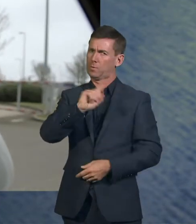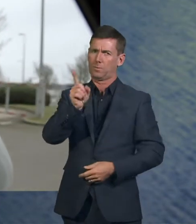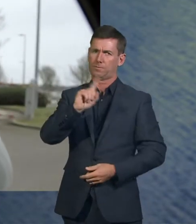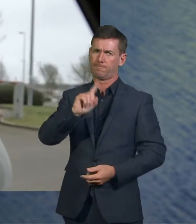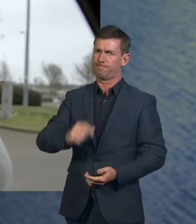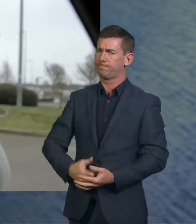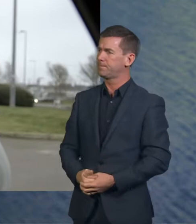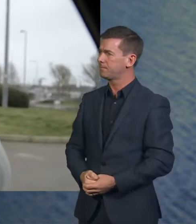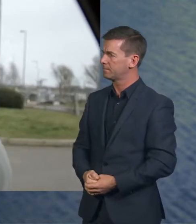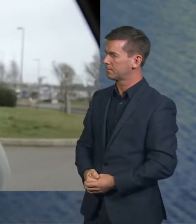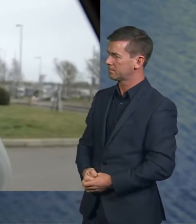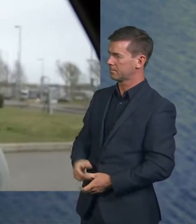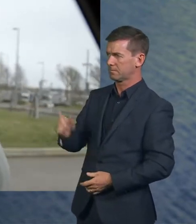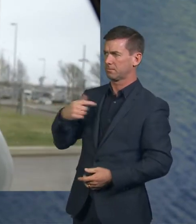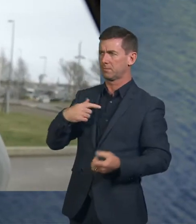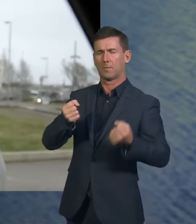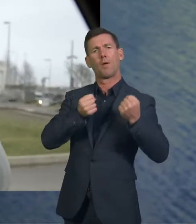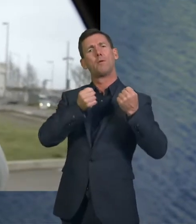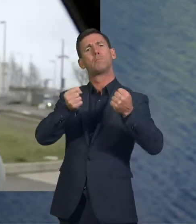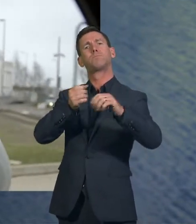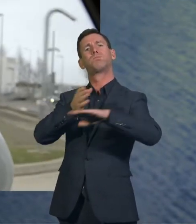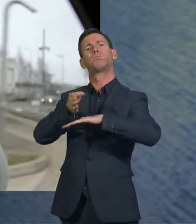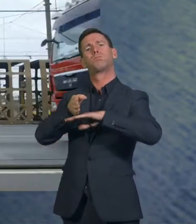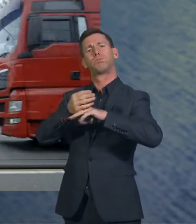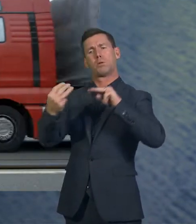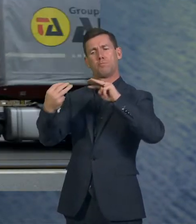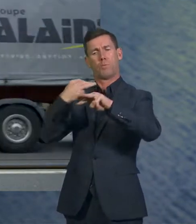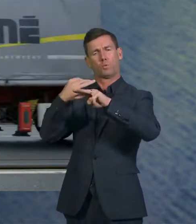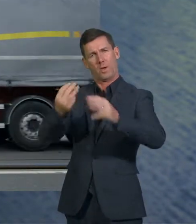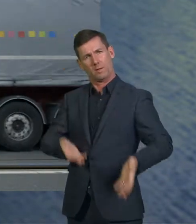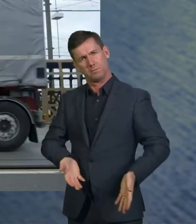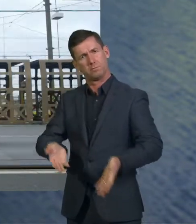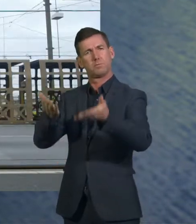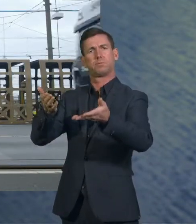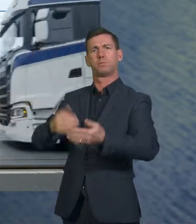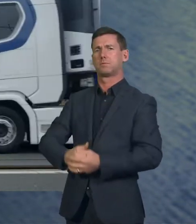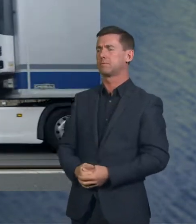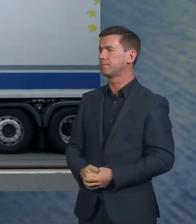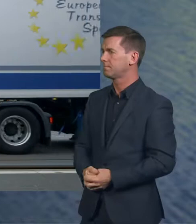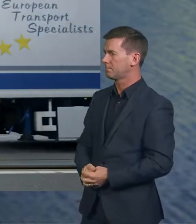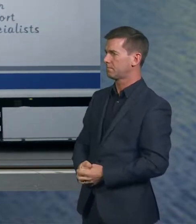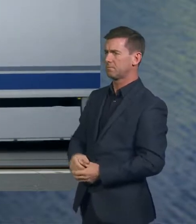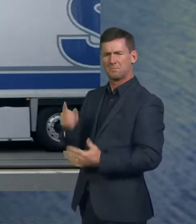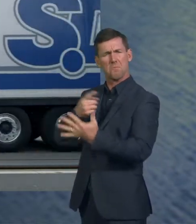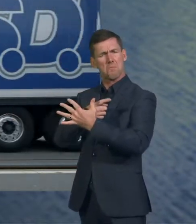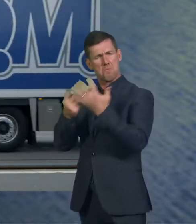pay this? No. Lily escorts the truck back to the motorway, while the rest of the trucks carry on